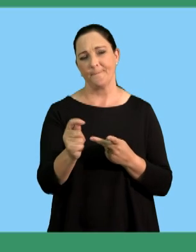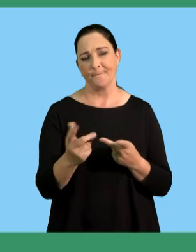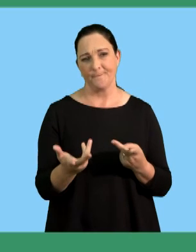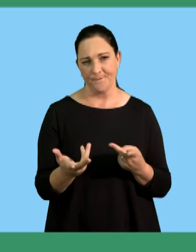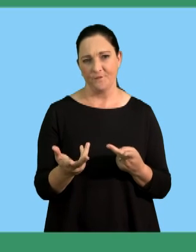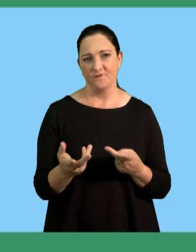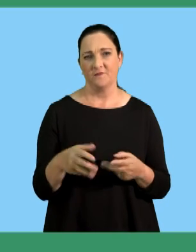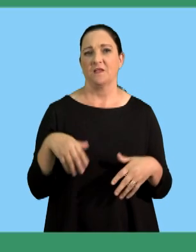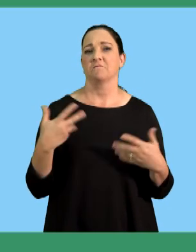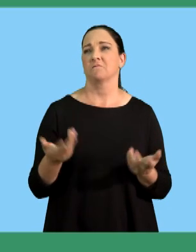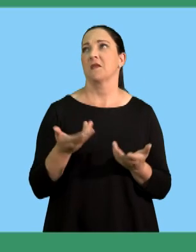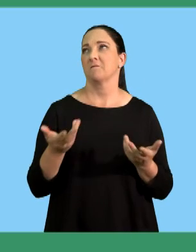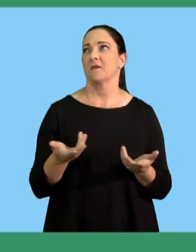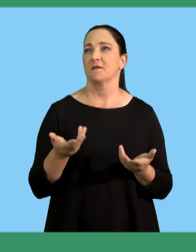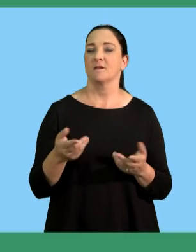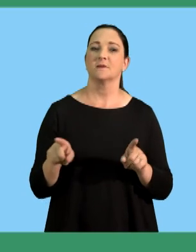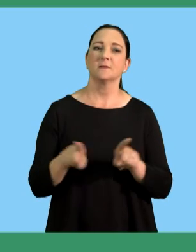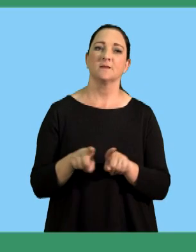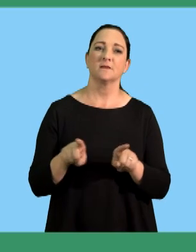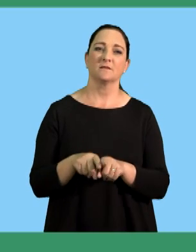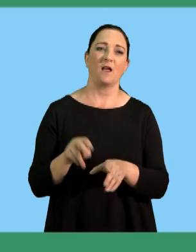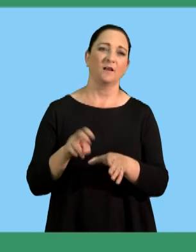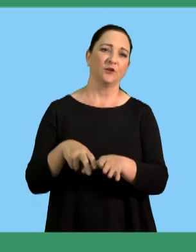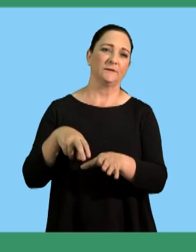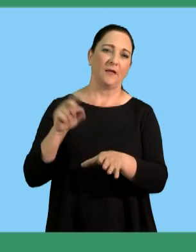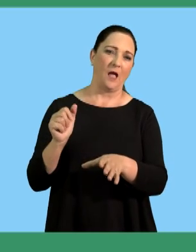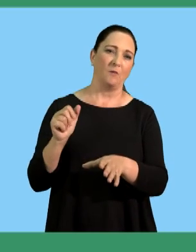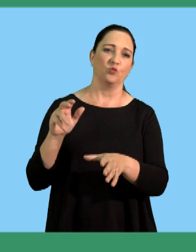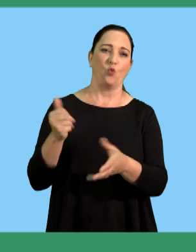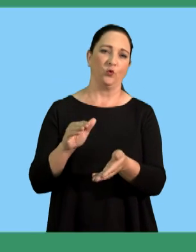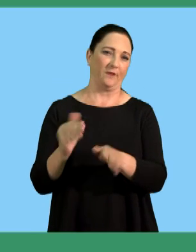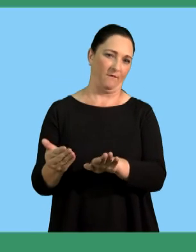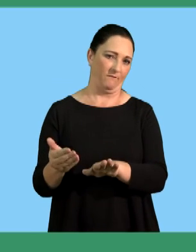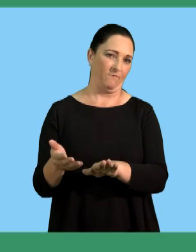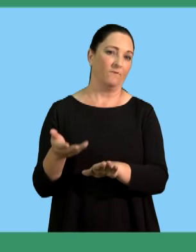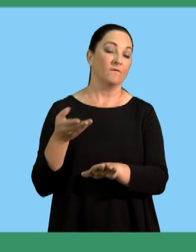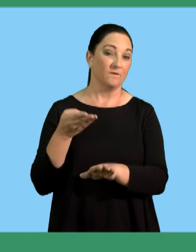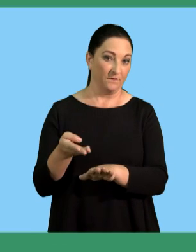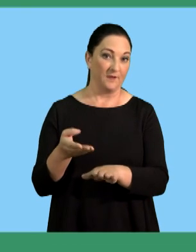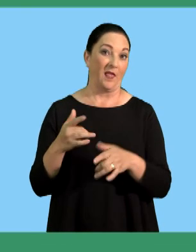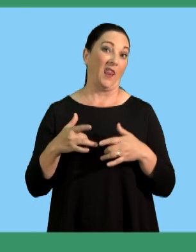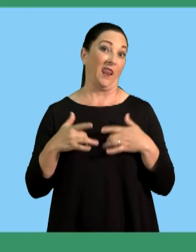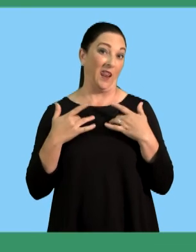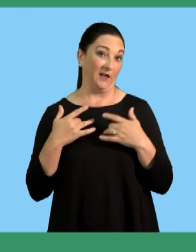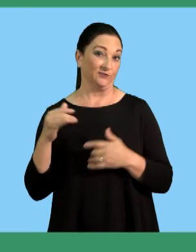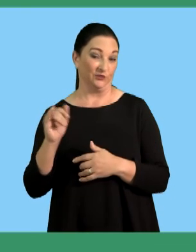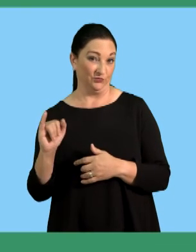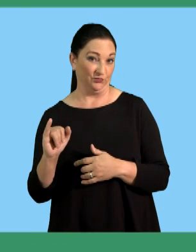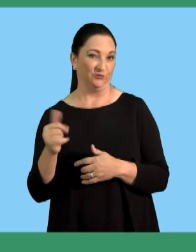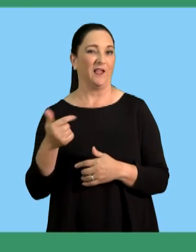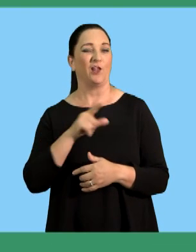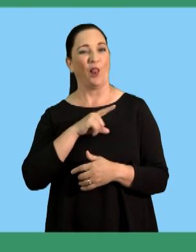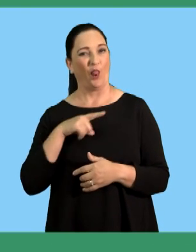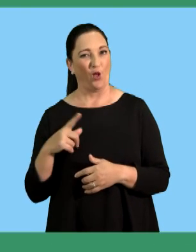insurance. For example, this would cover retirement or death. So this would basically be your life insurance. But then when you